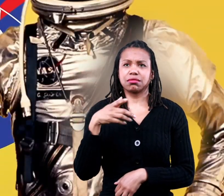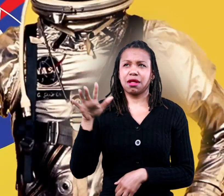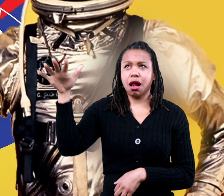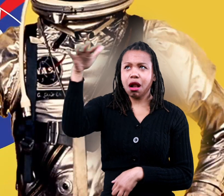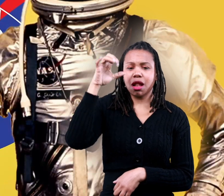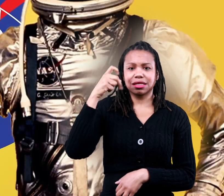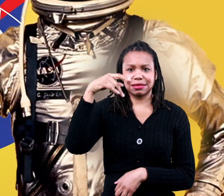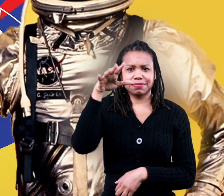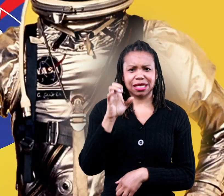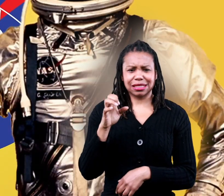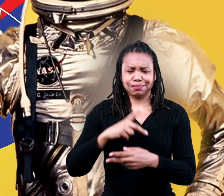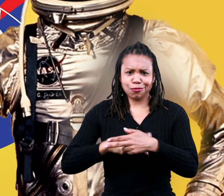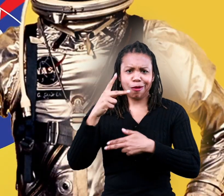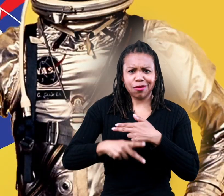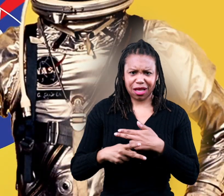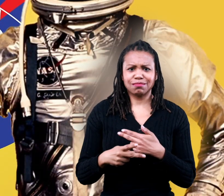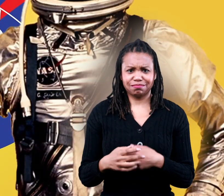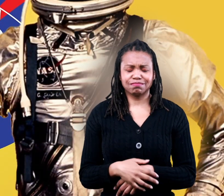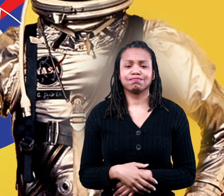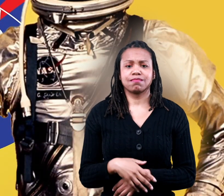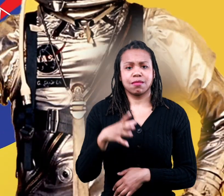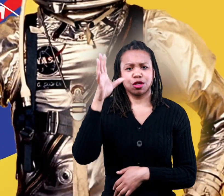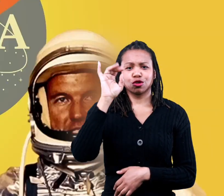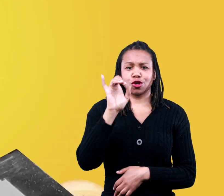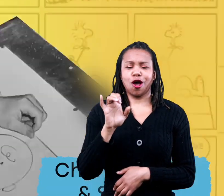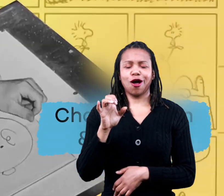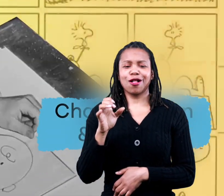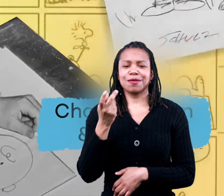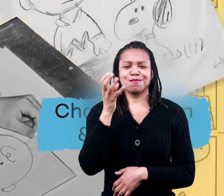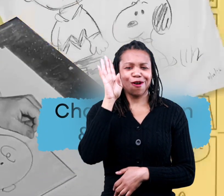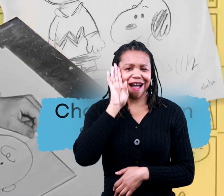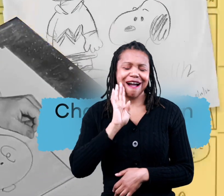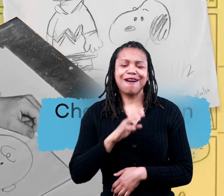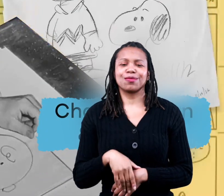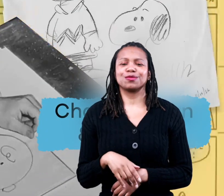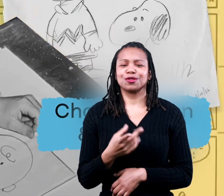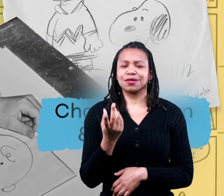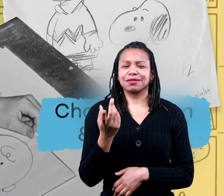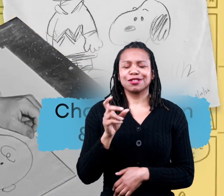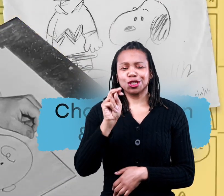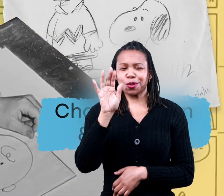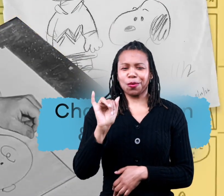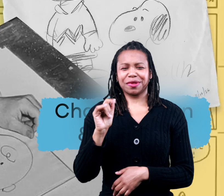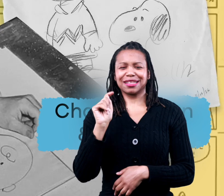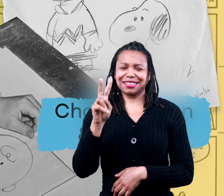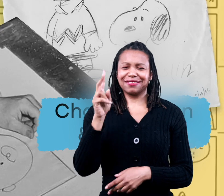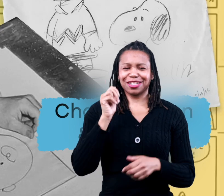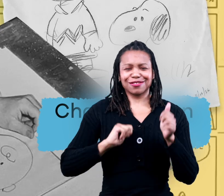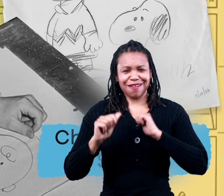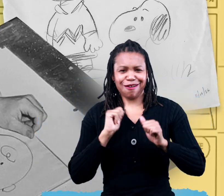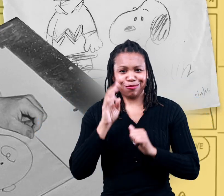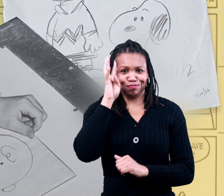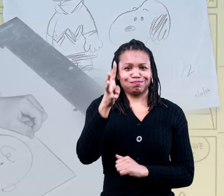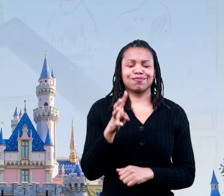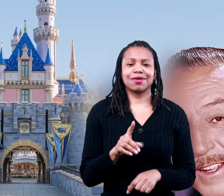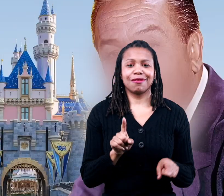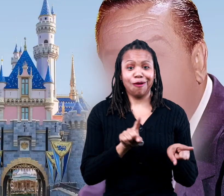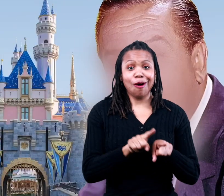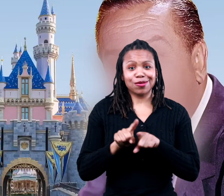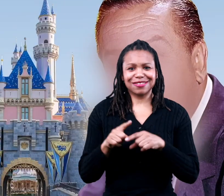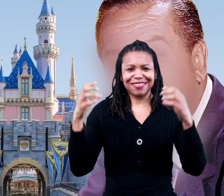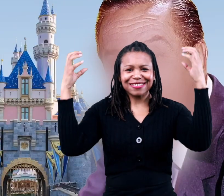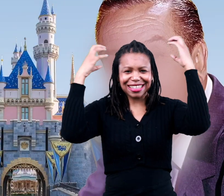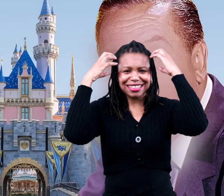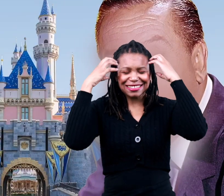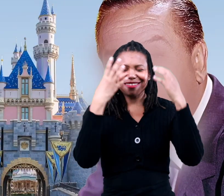space program also happened during this time. Charlie Brown and Snoopy were created this decade too. Not